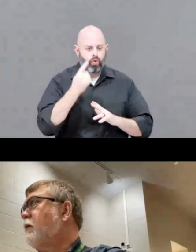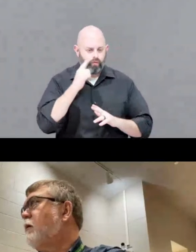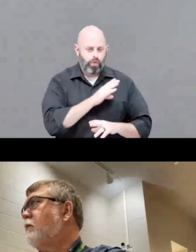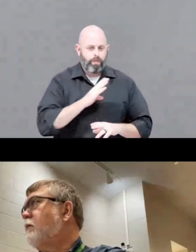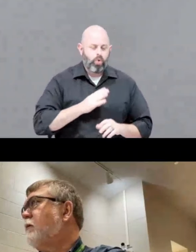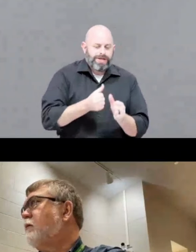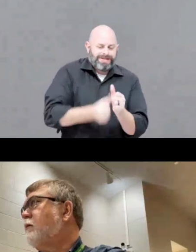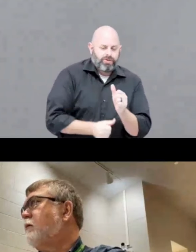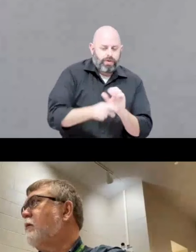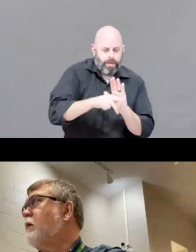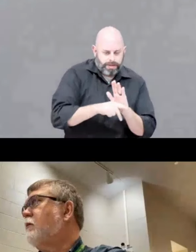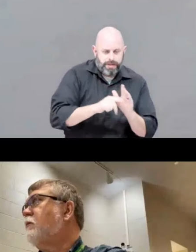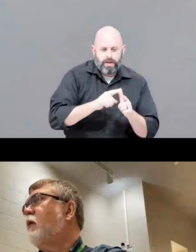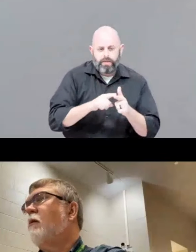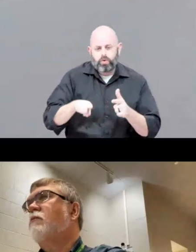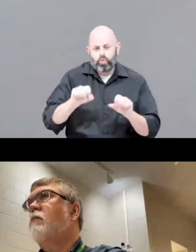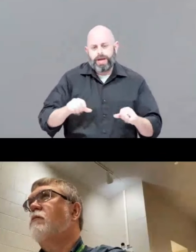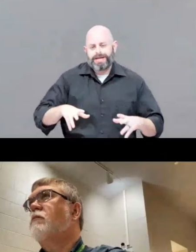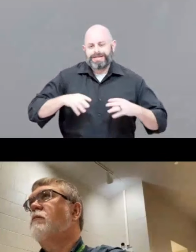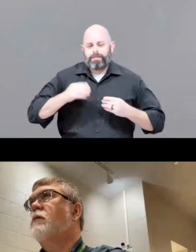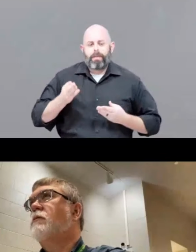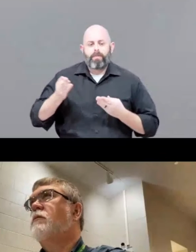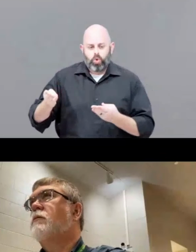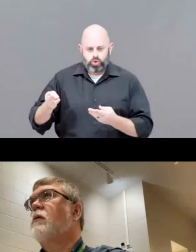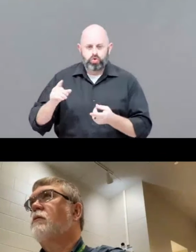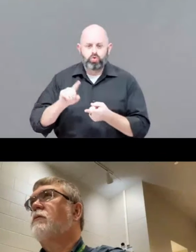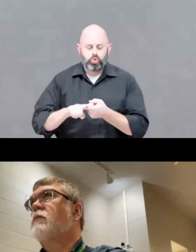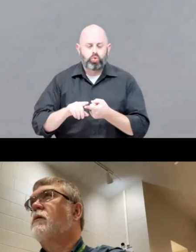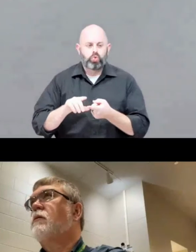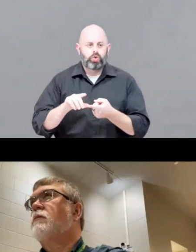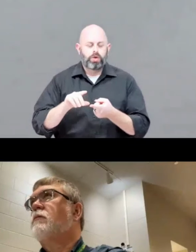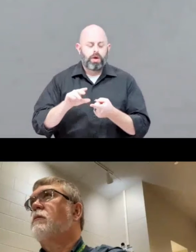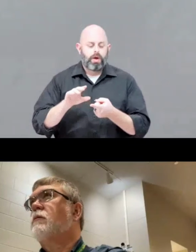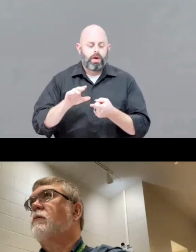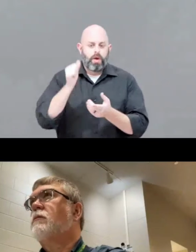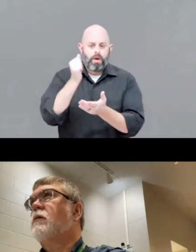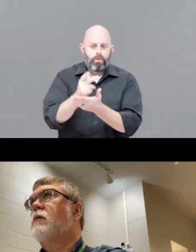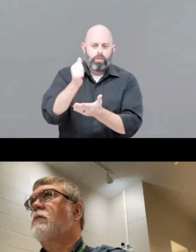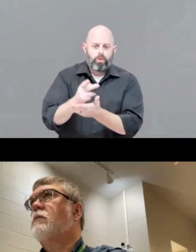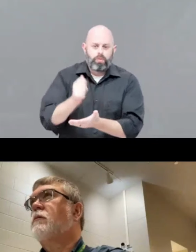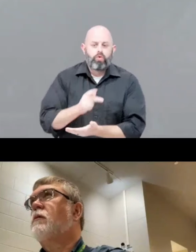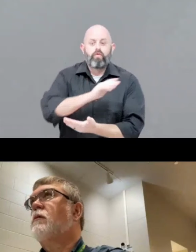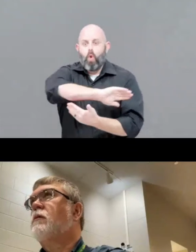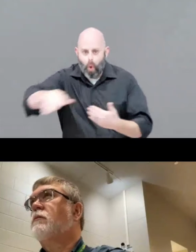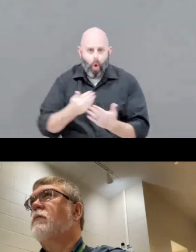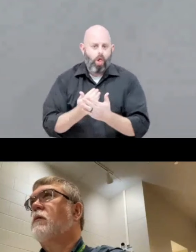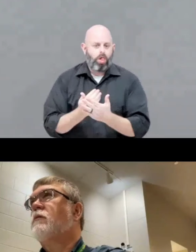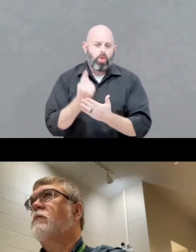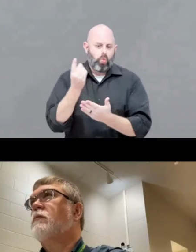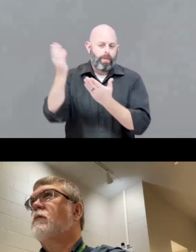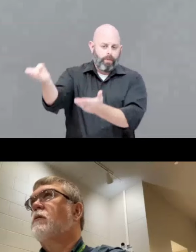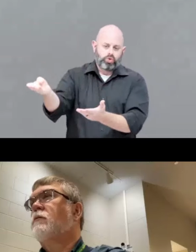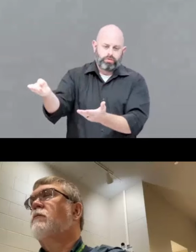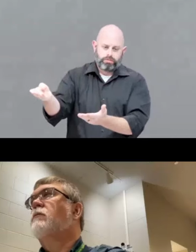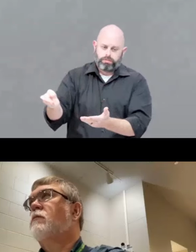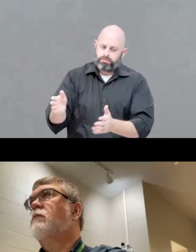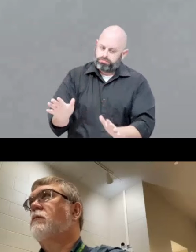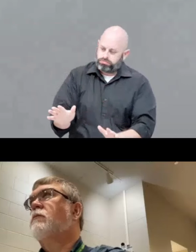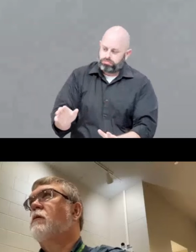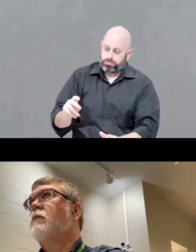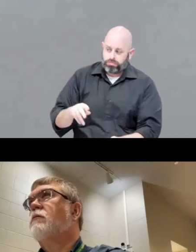of the policies, and then you could accept a motion to remove them, a motion to approve them all in one motion. Okay, that would be